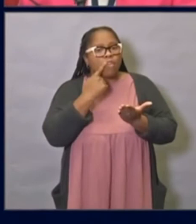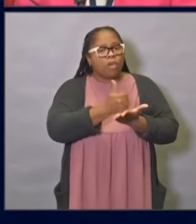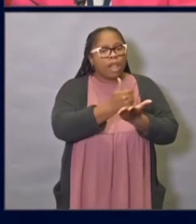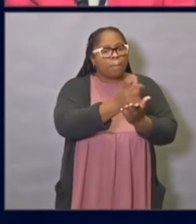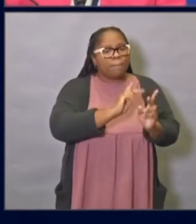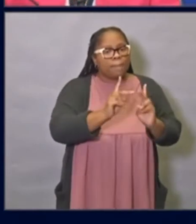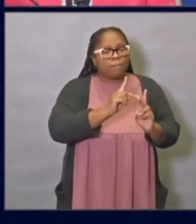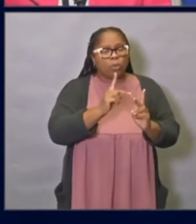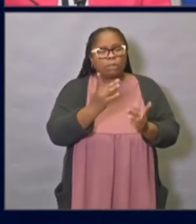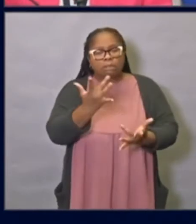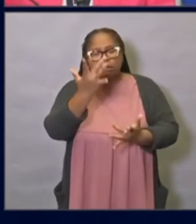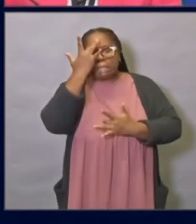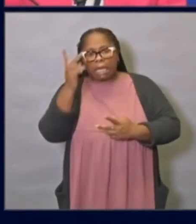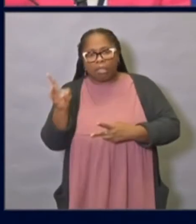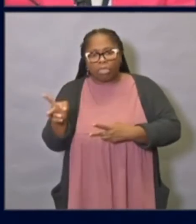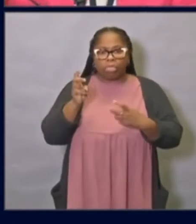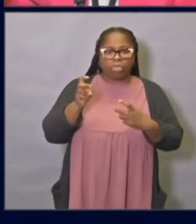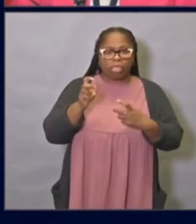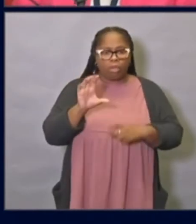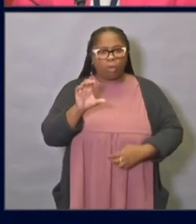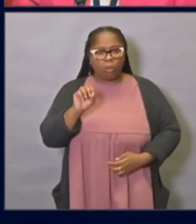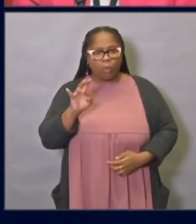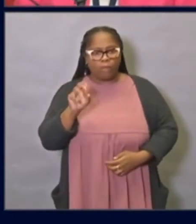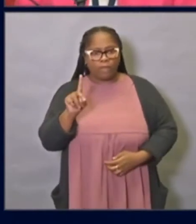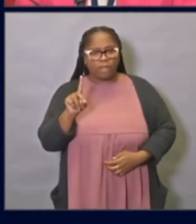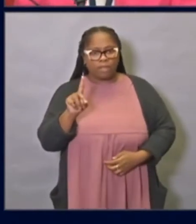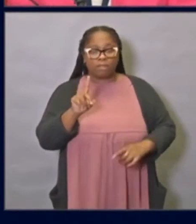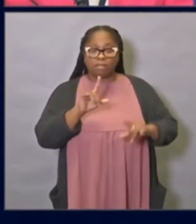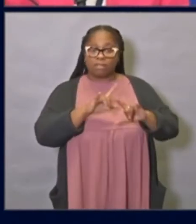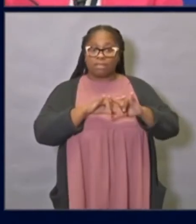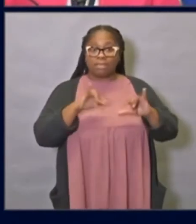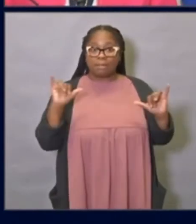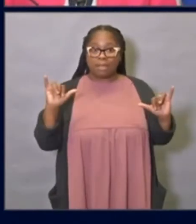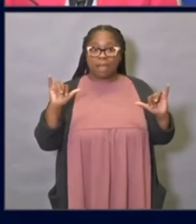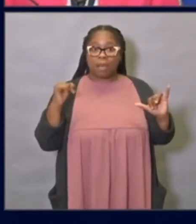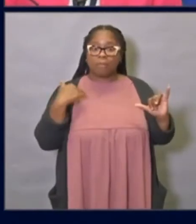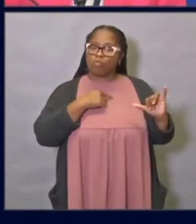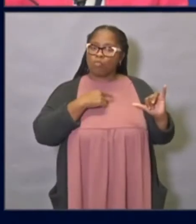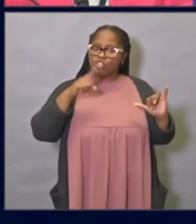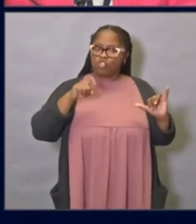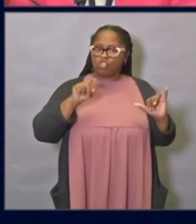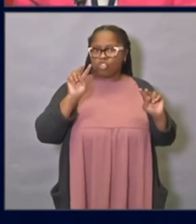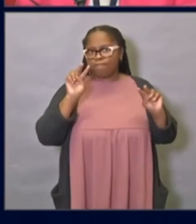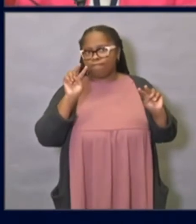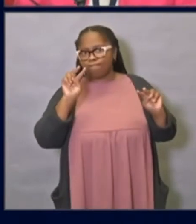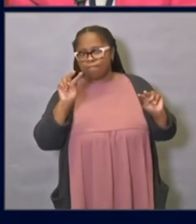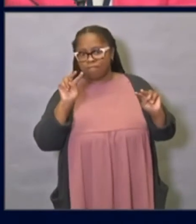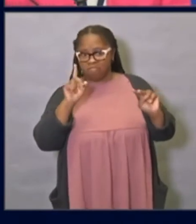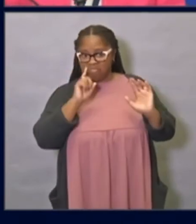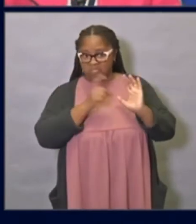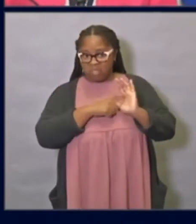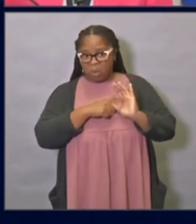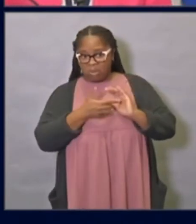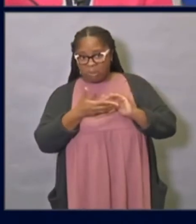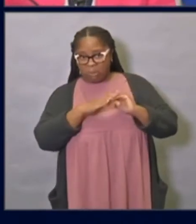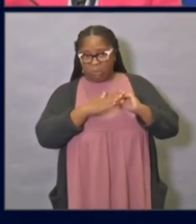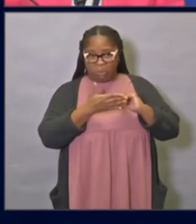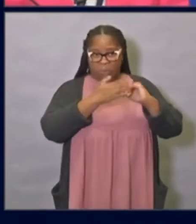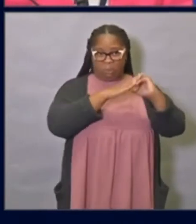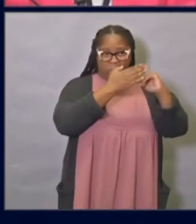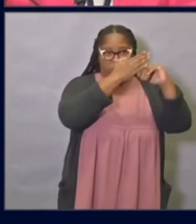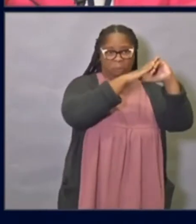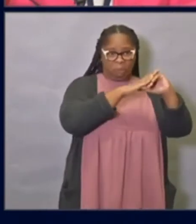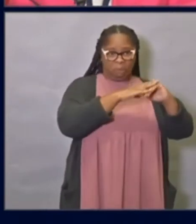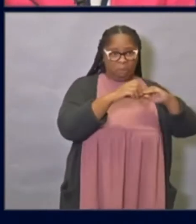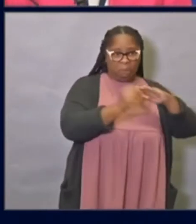from COVID-19. At the same time, we should expect that with the rapid increases in cases and